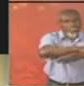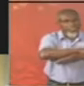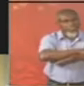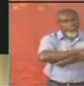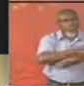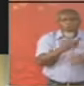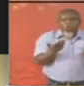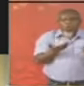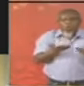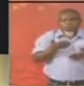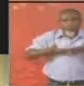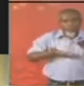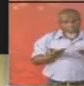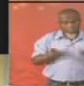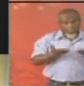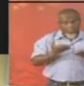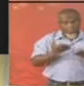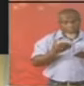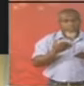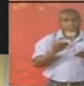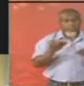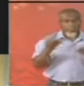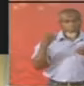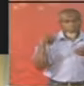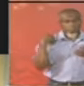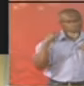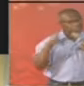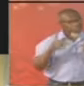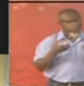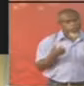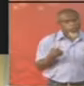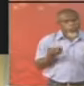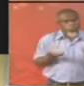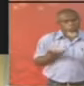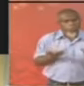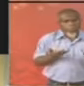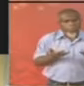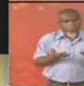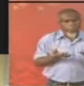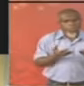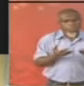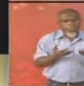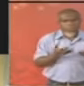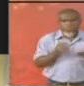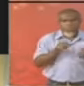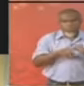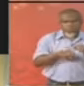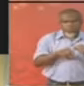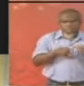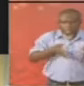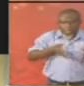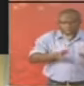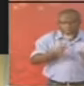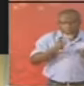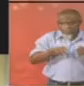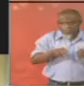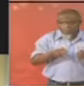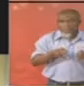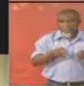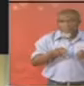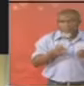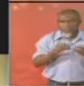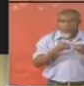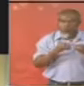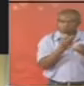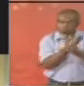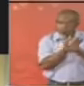be, perhaps done to mitigate or to counteract or, to provide, I